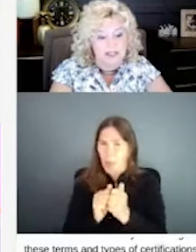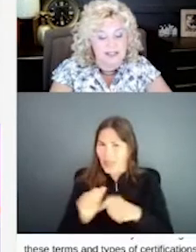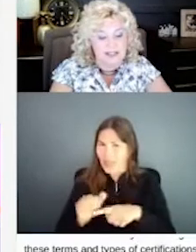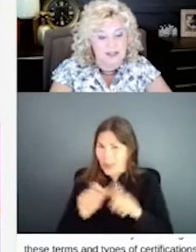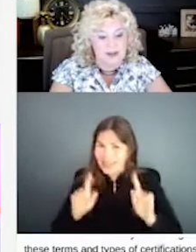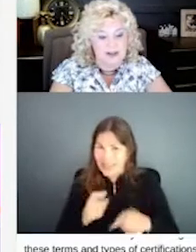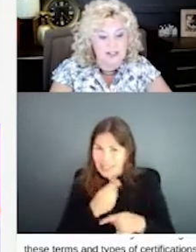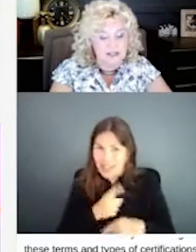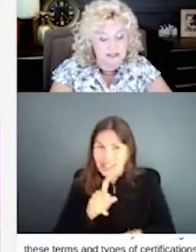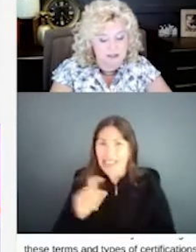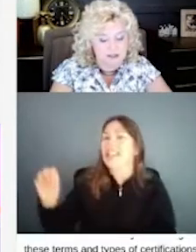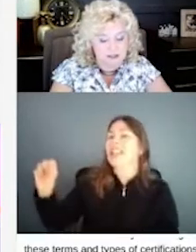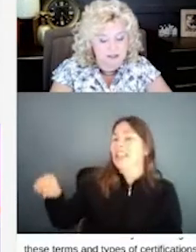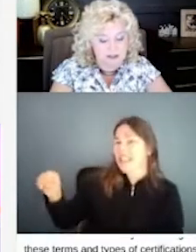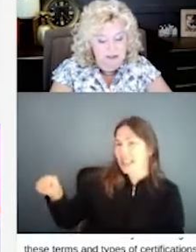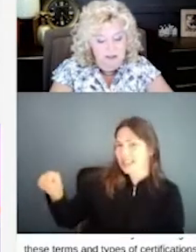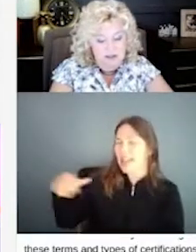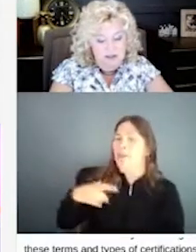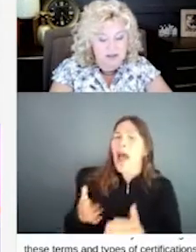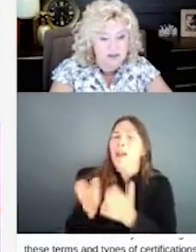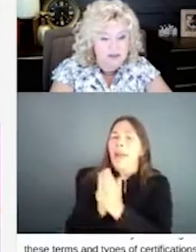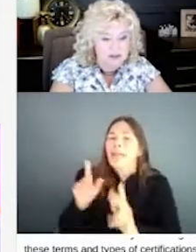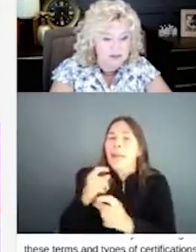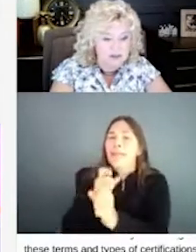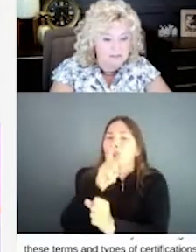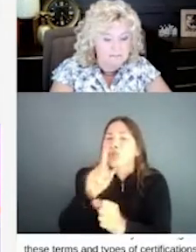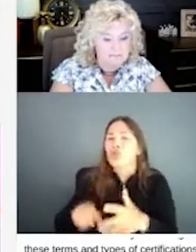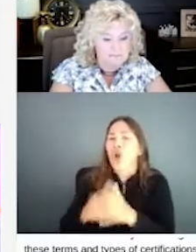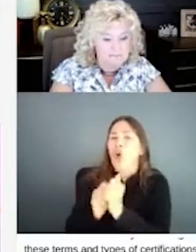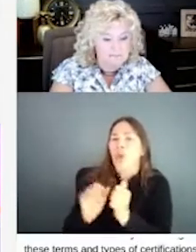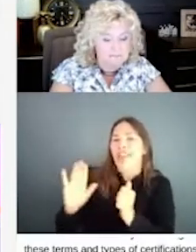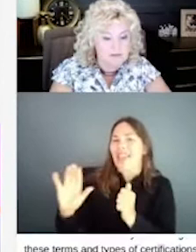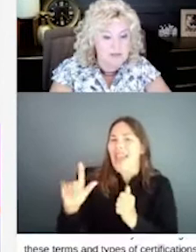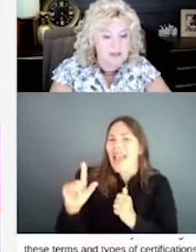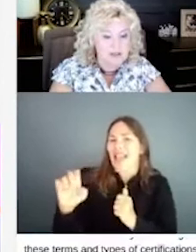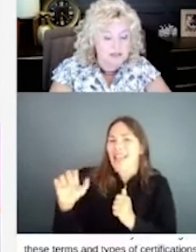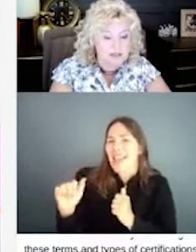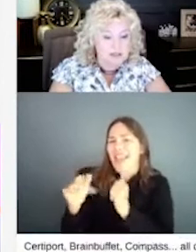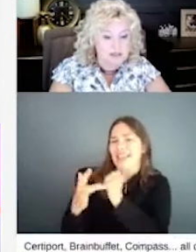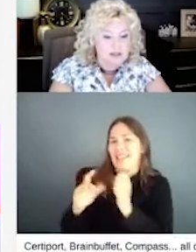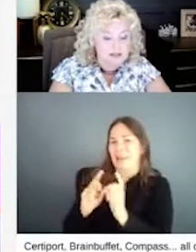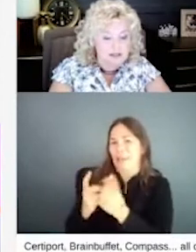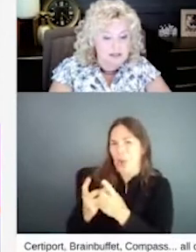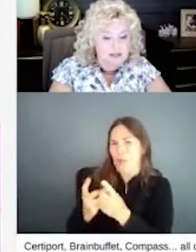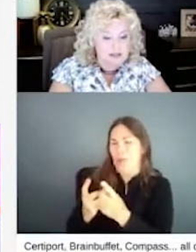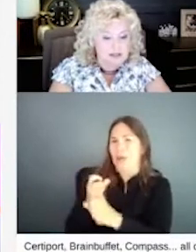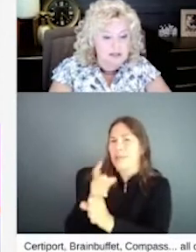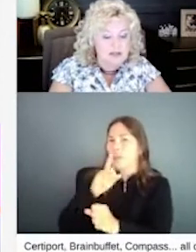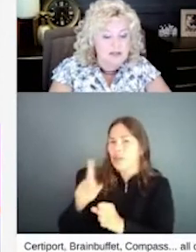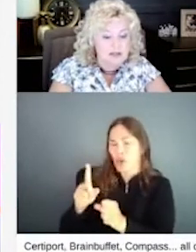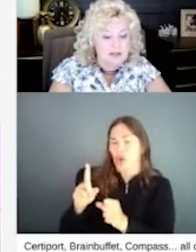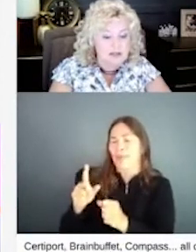Is that correct? Yeah, Christy, and I'm asking people to make sure they start with their LEA tech department to make sure